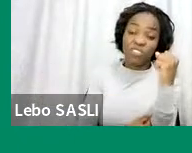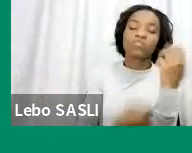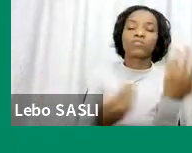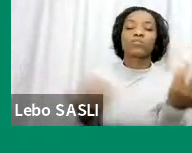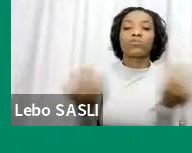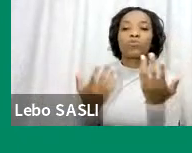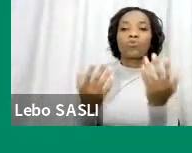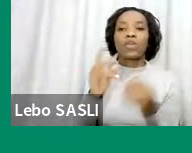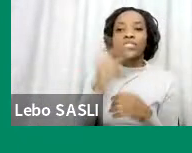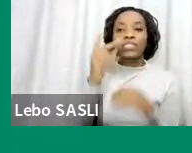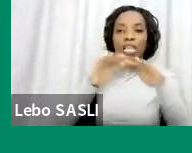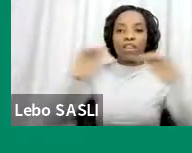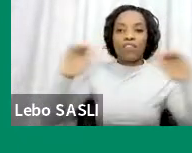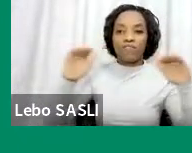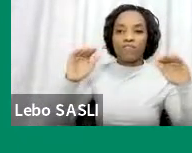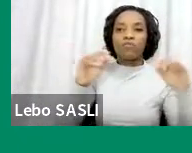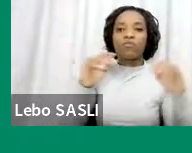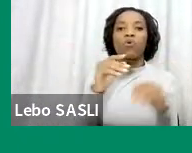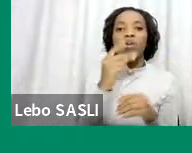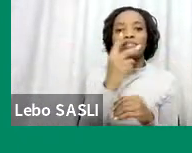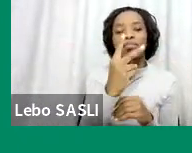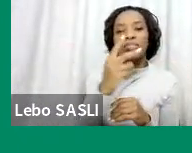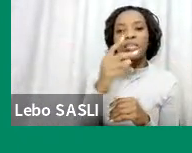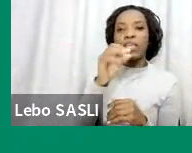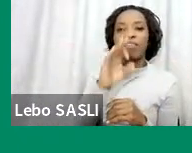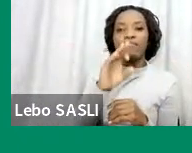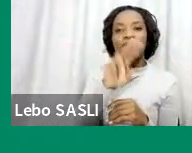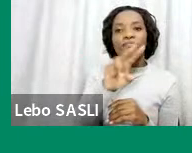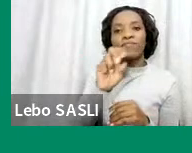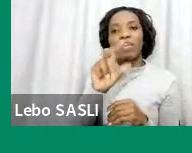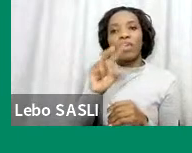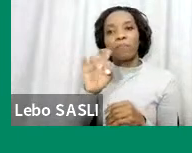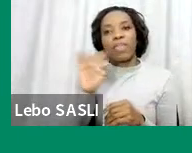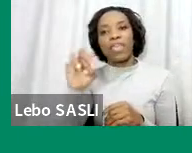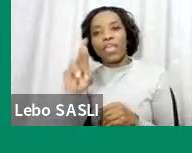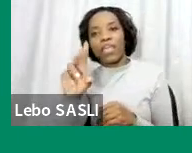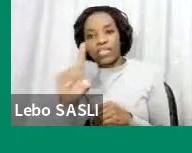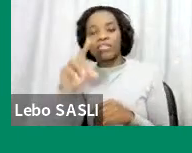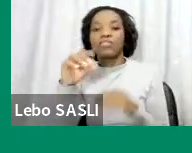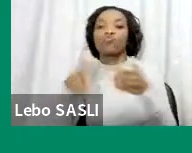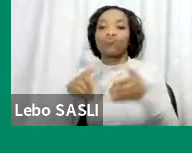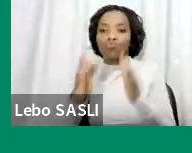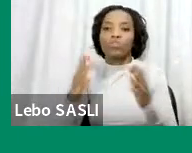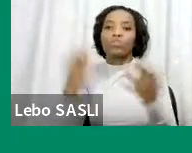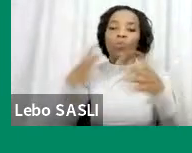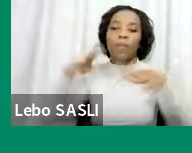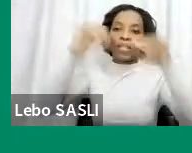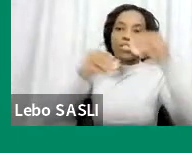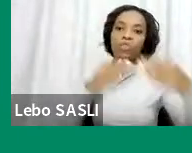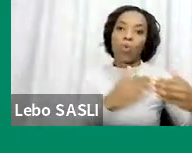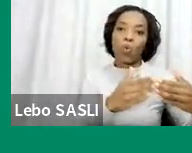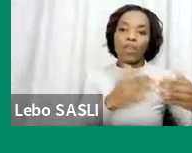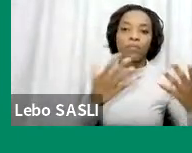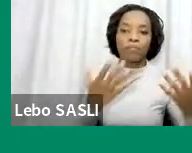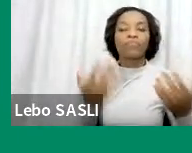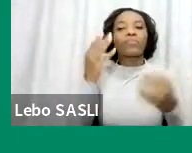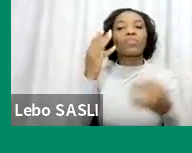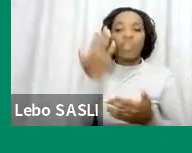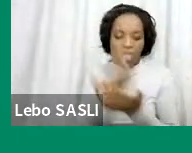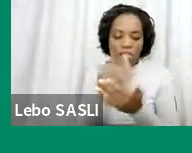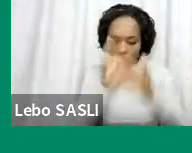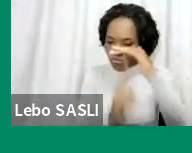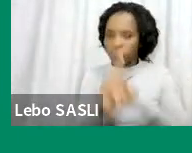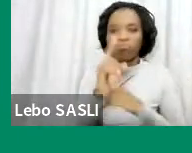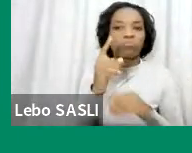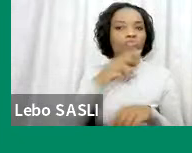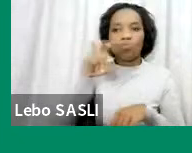87 Freek de Beer Street in Main Lane in Pretoria. We do accept walk-ins. You don't have to make any appointment.